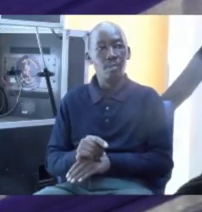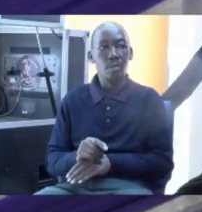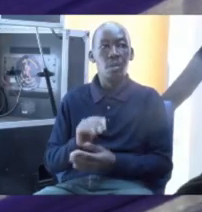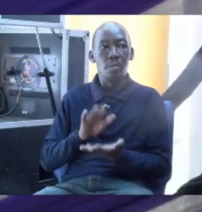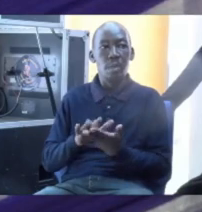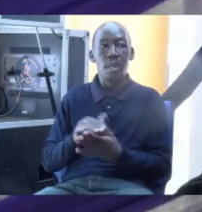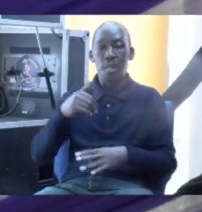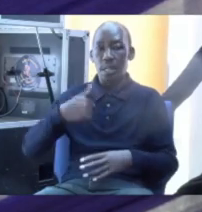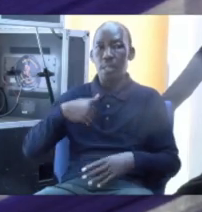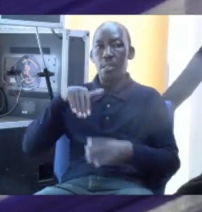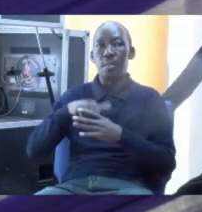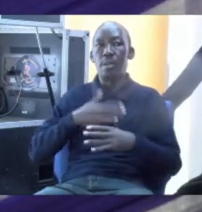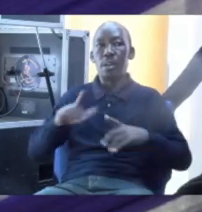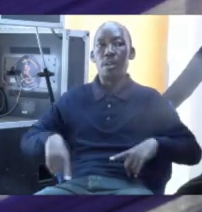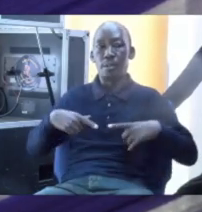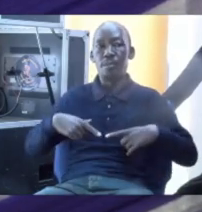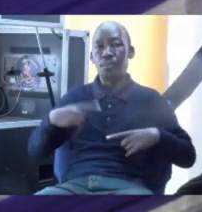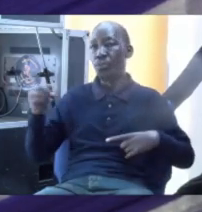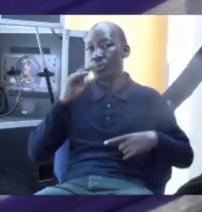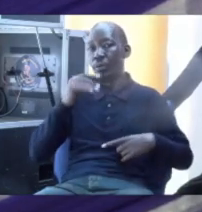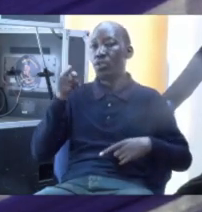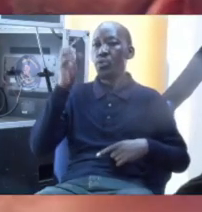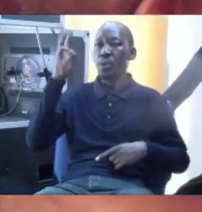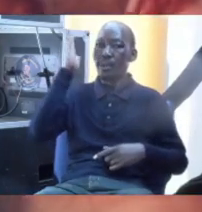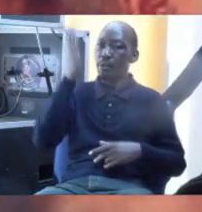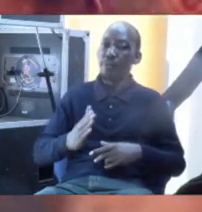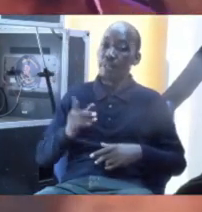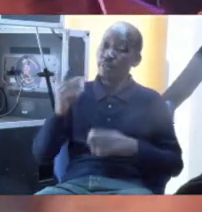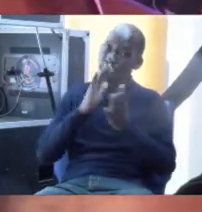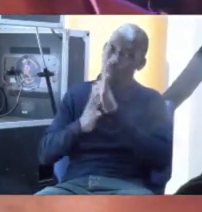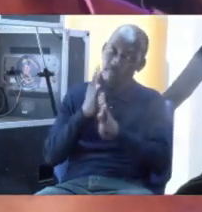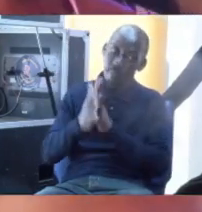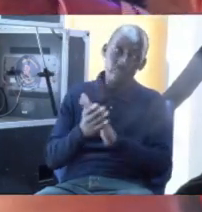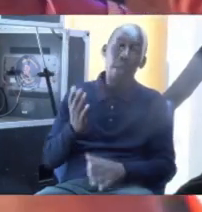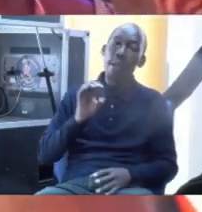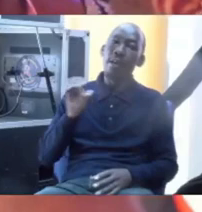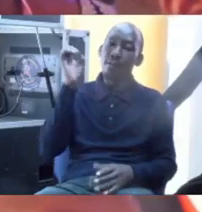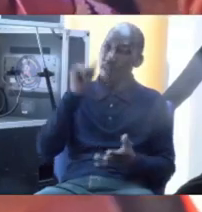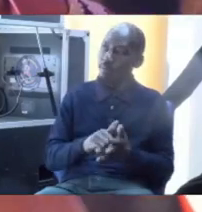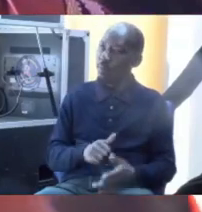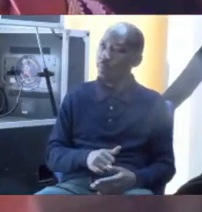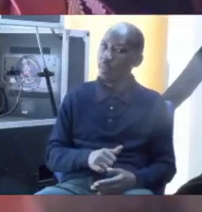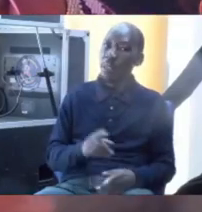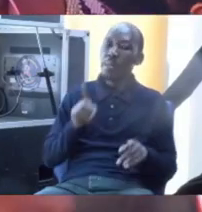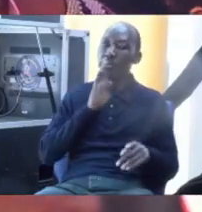Say with me, my life. My life. Will never. Ever.